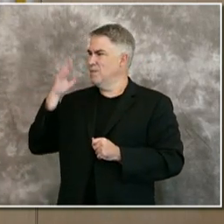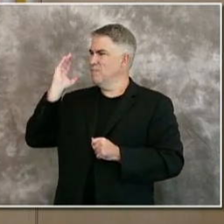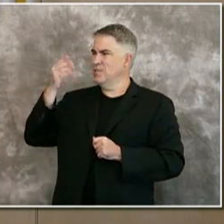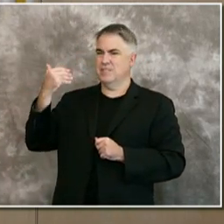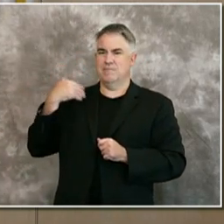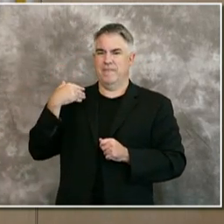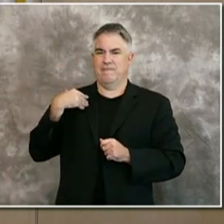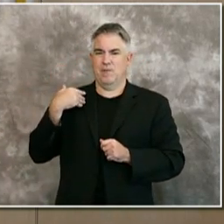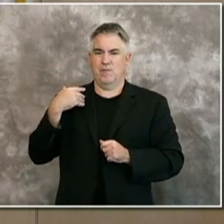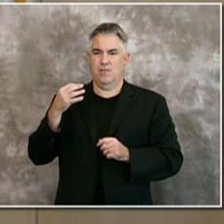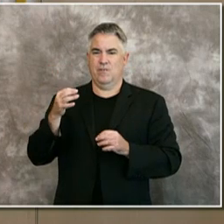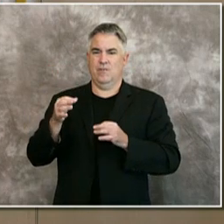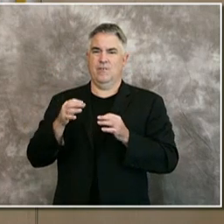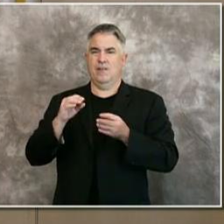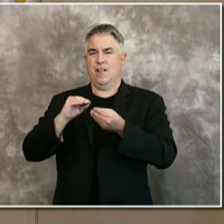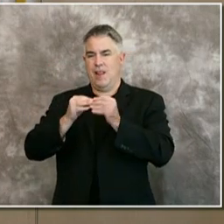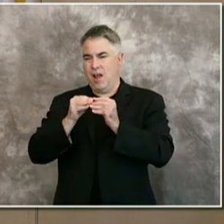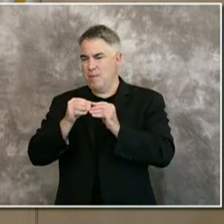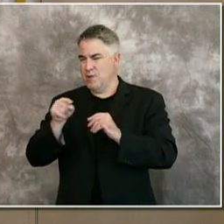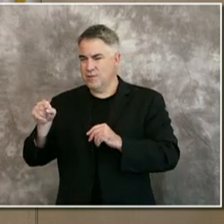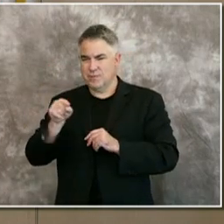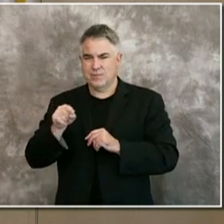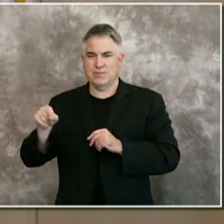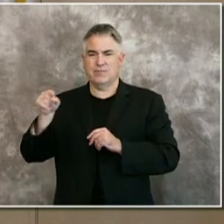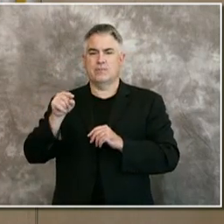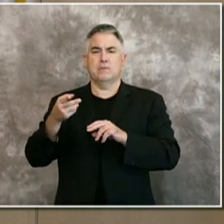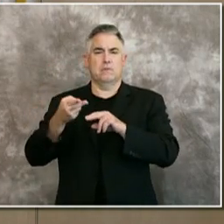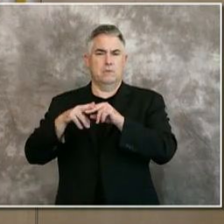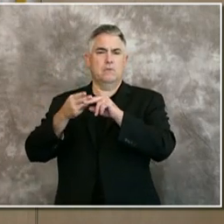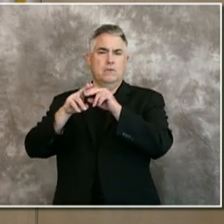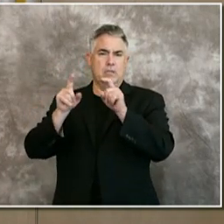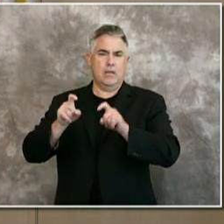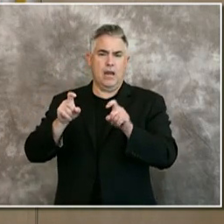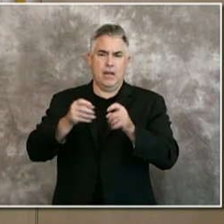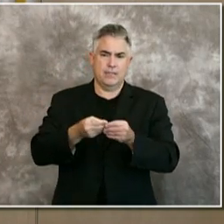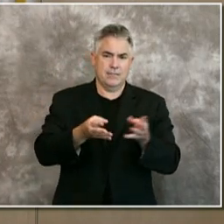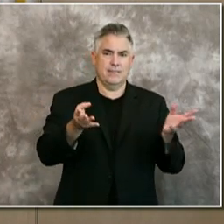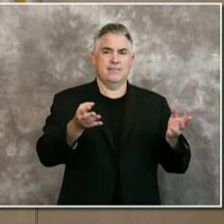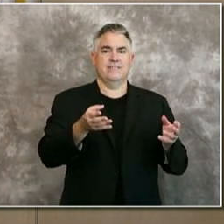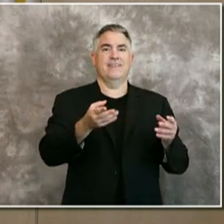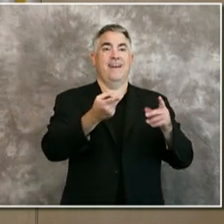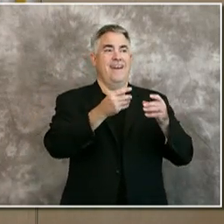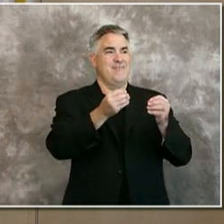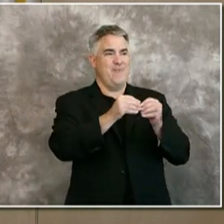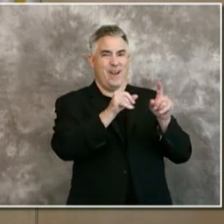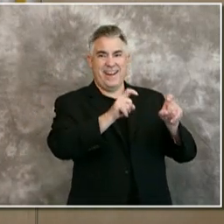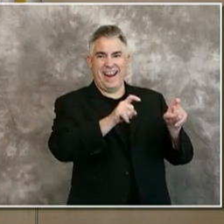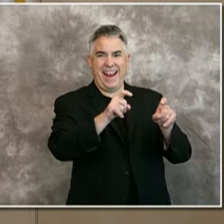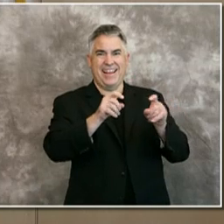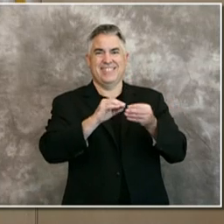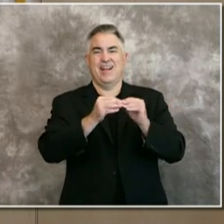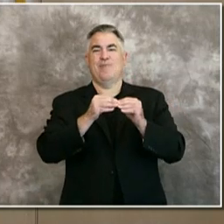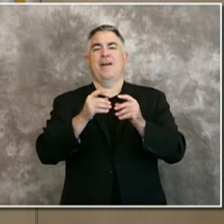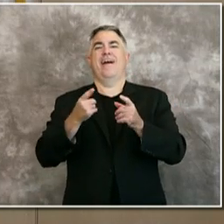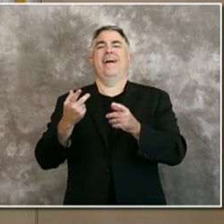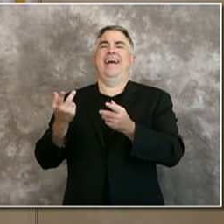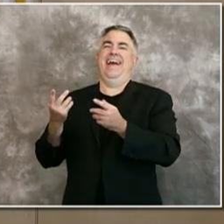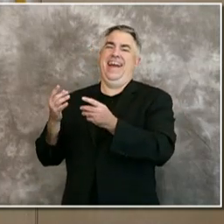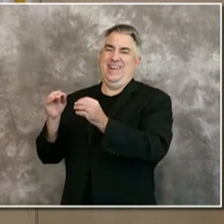numbers have increased. So with increased numbers, there's increased